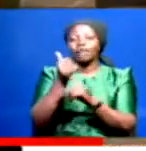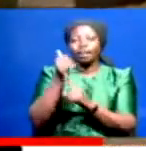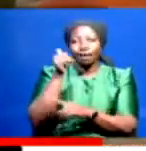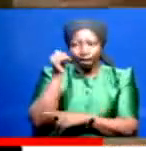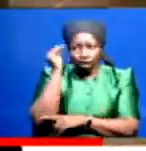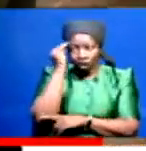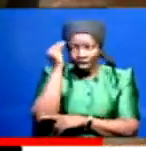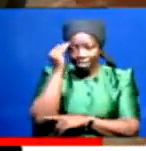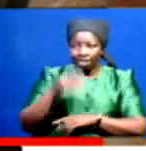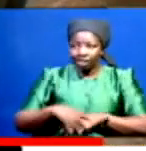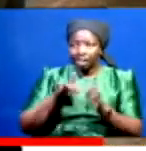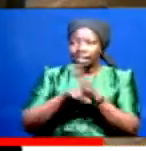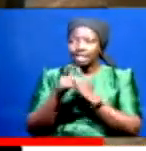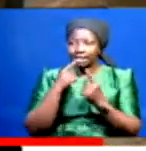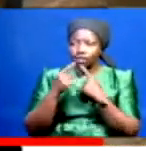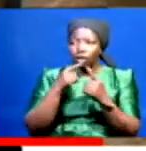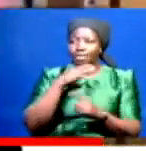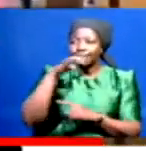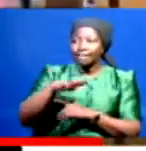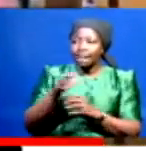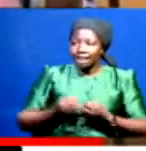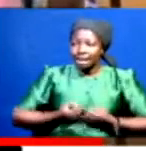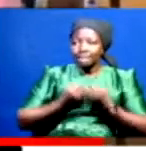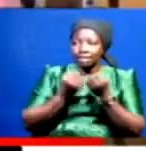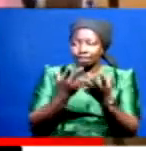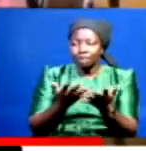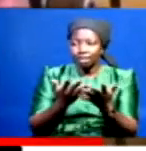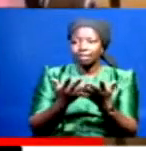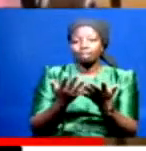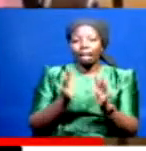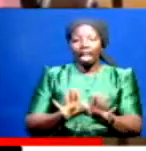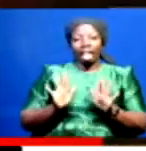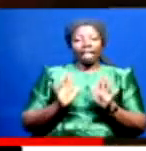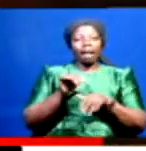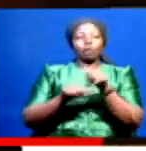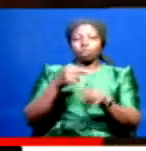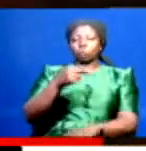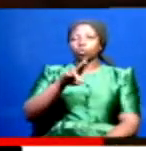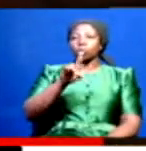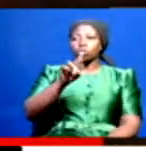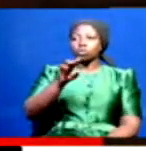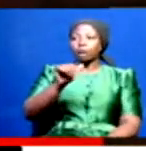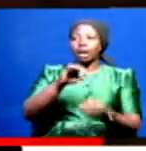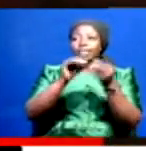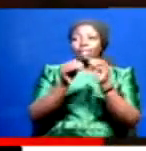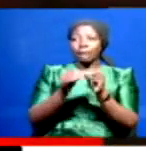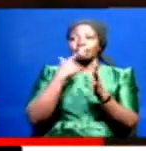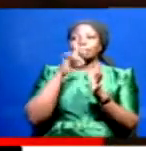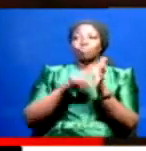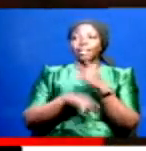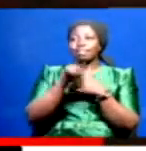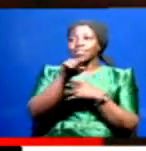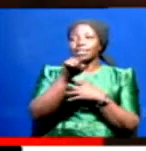In the conversation, the son also expresses reservations against Sodoma number, likening it to the biblical apocalypse of the